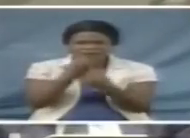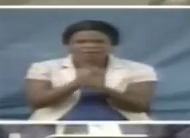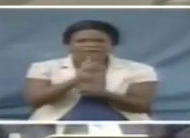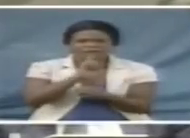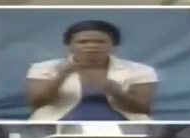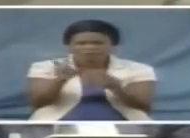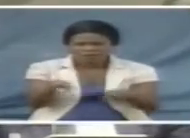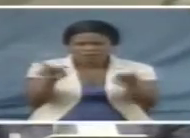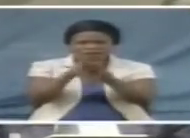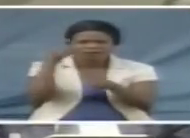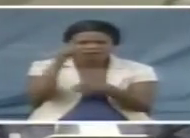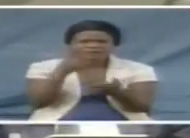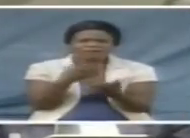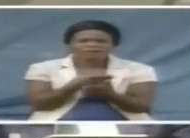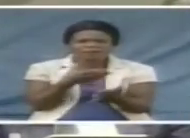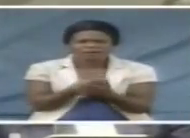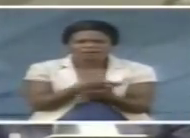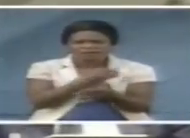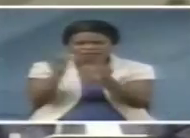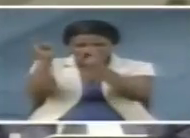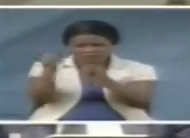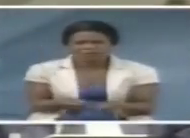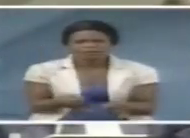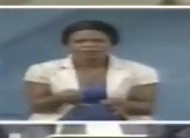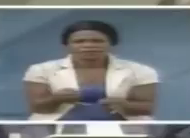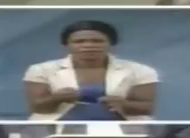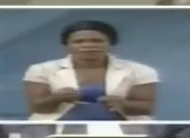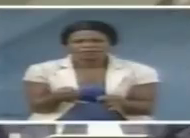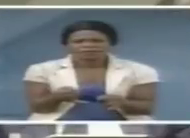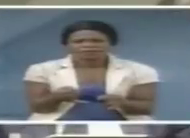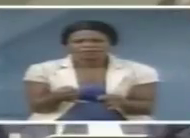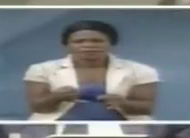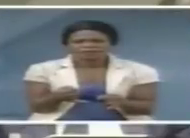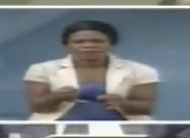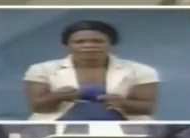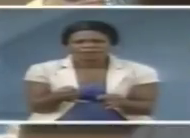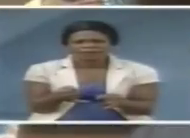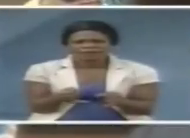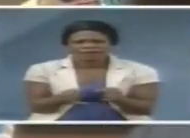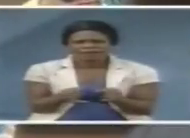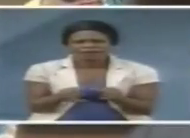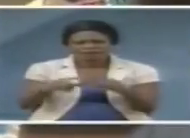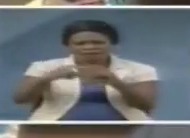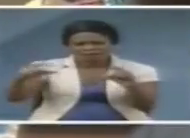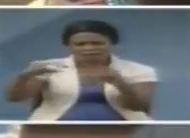Procurement Act to ensure value for money and